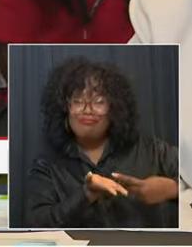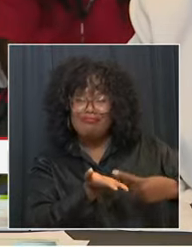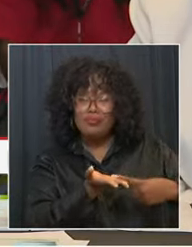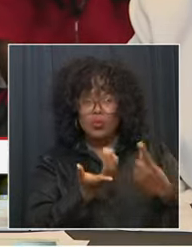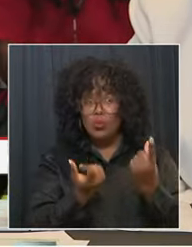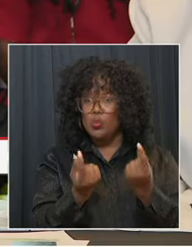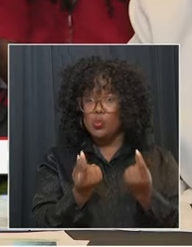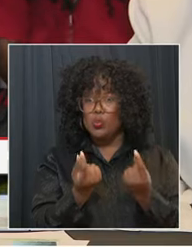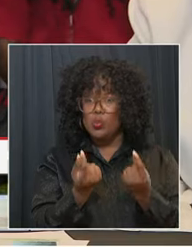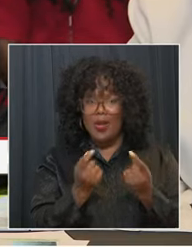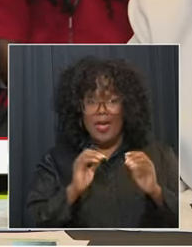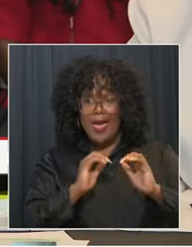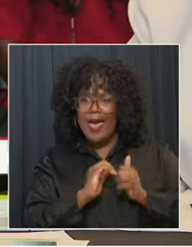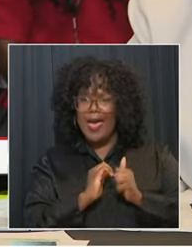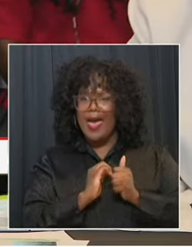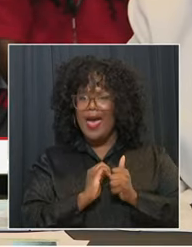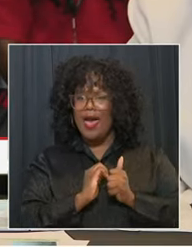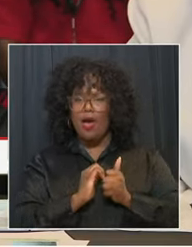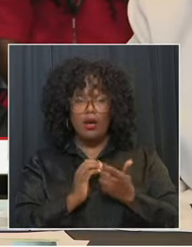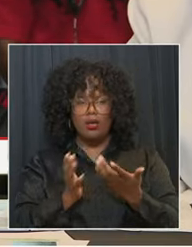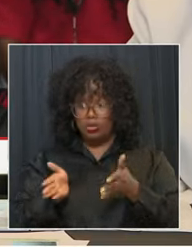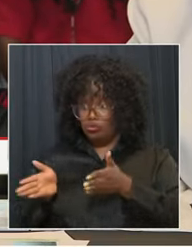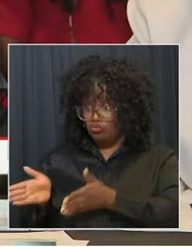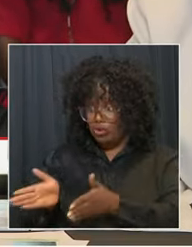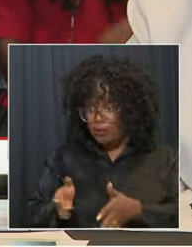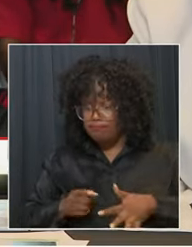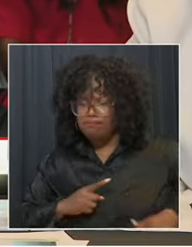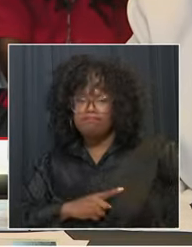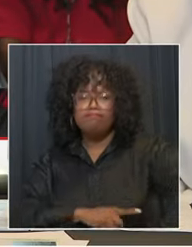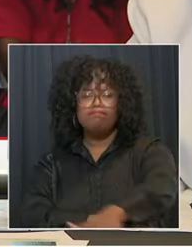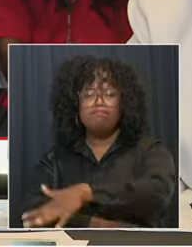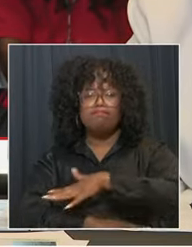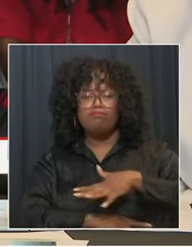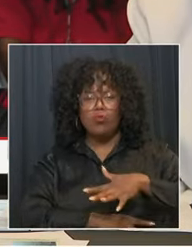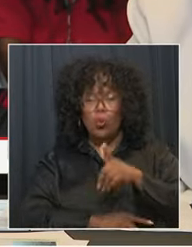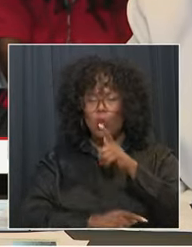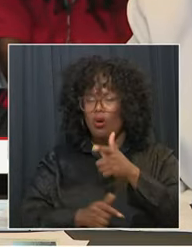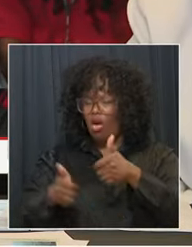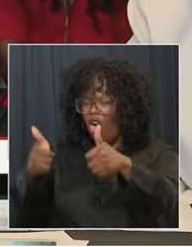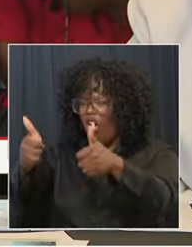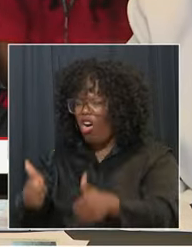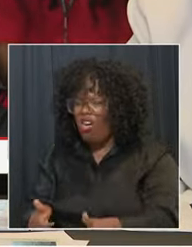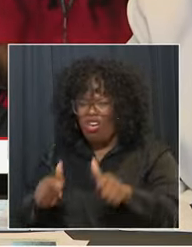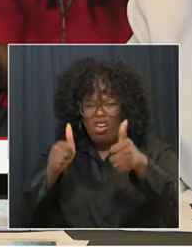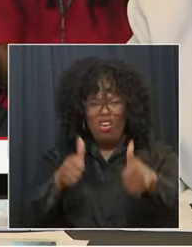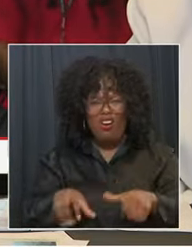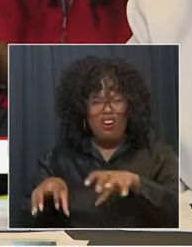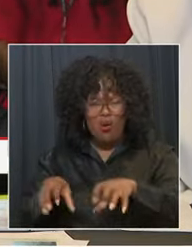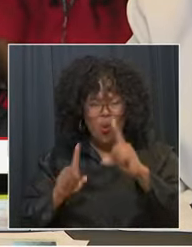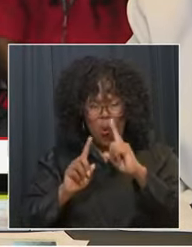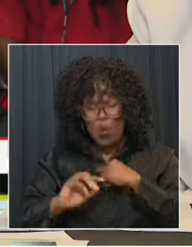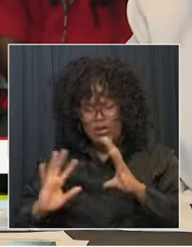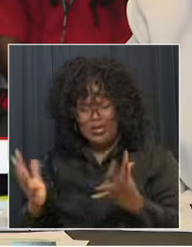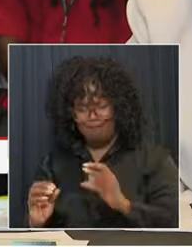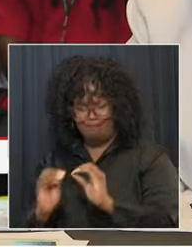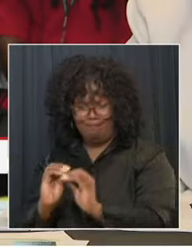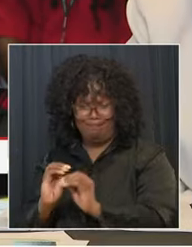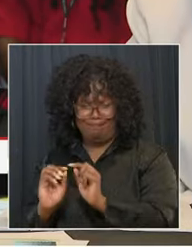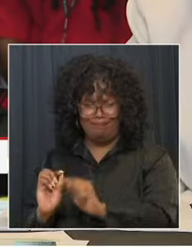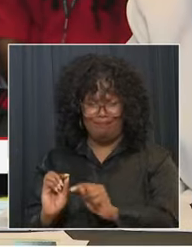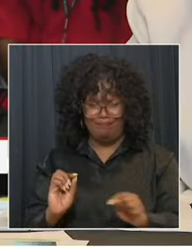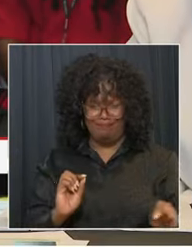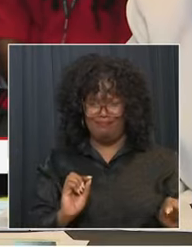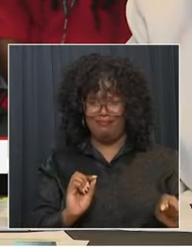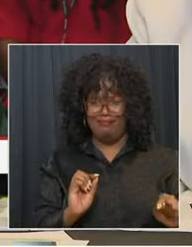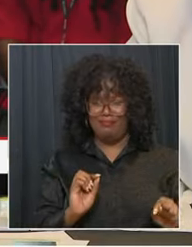and we agree. We include some planning dollars for small area plans, I think in 3 Ward 7